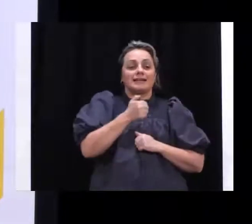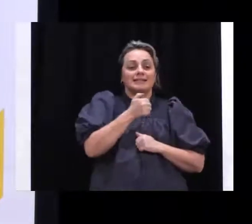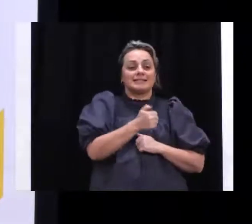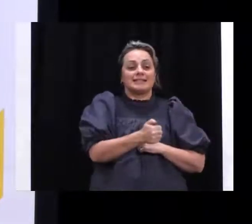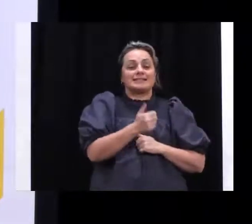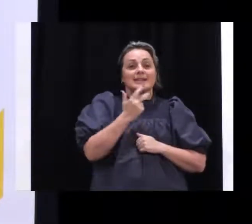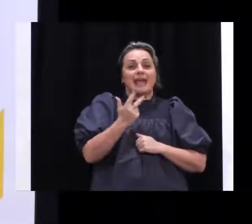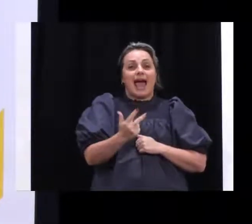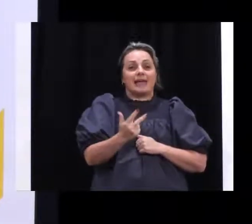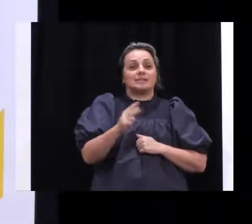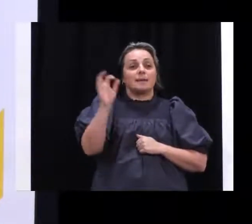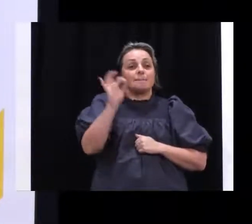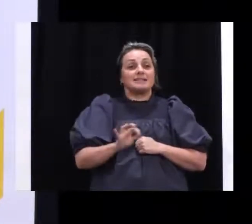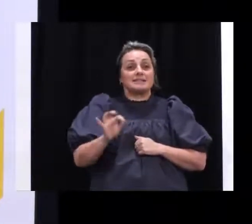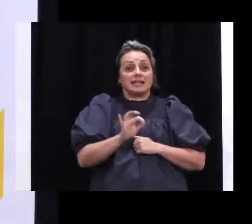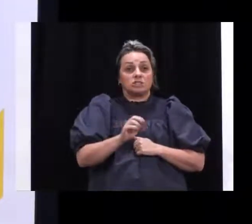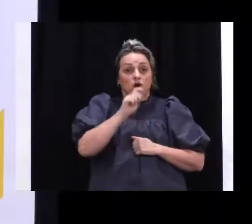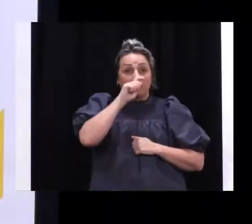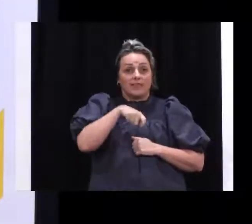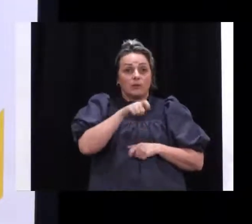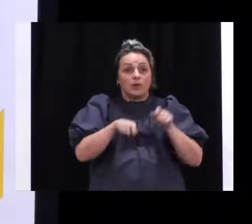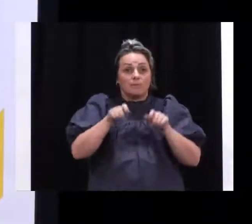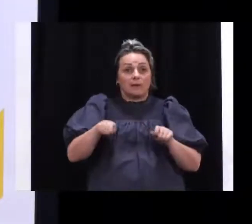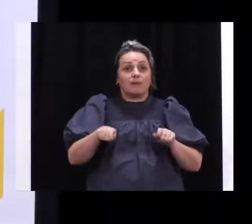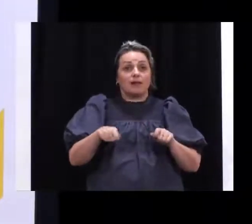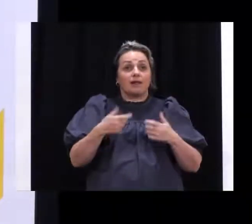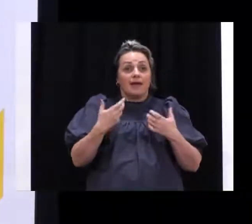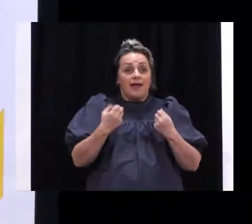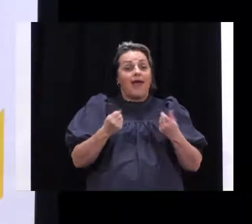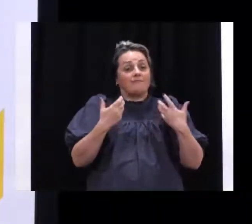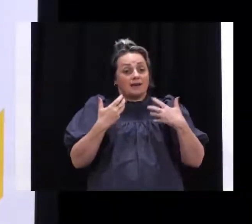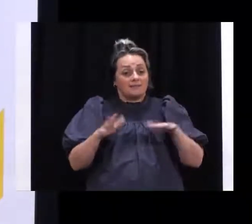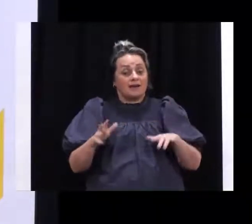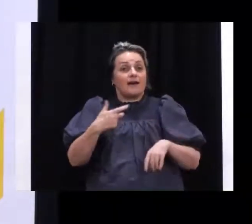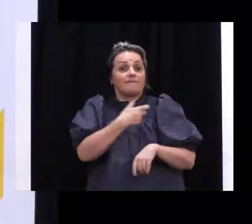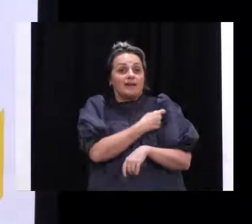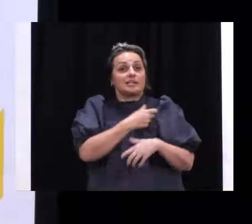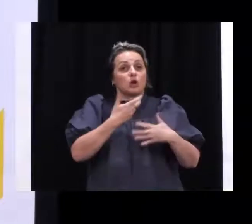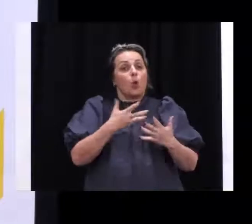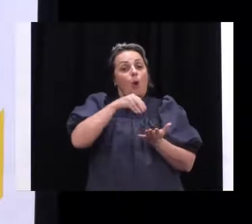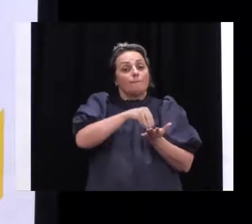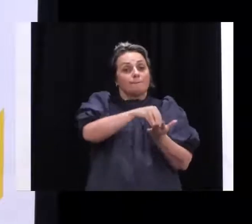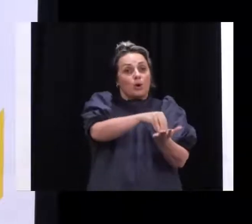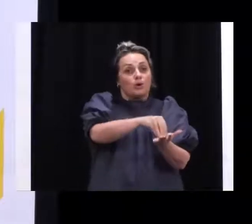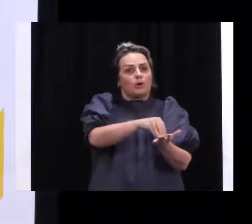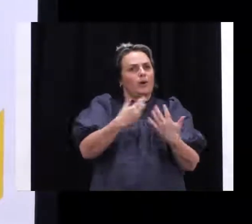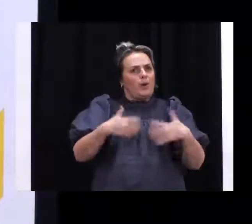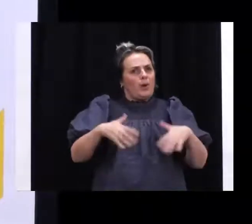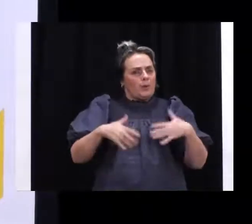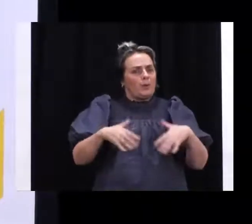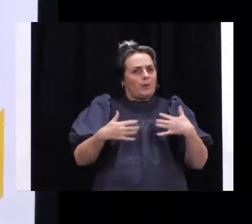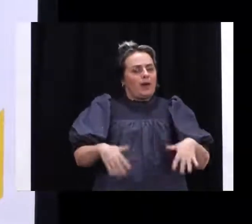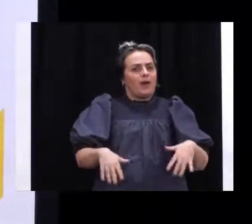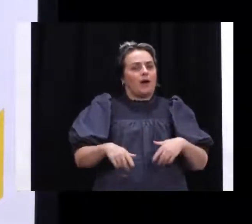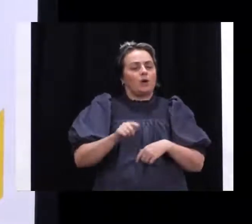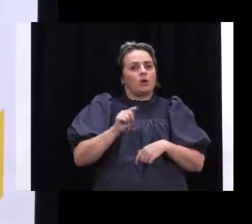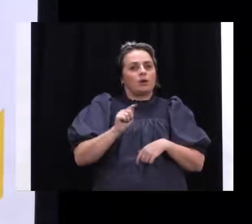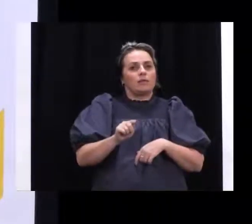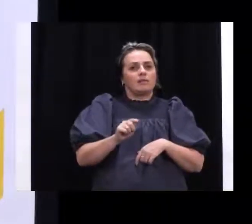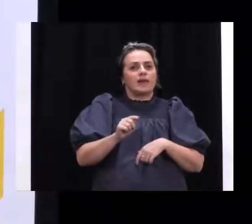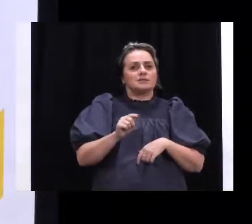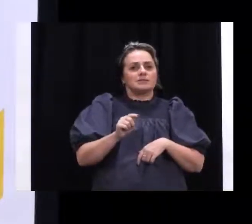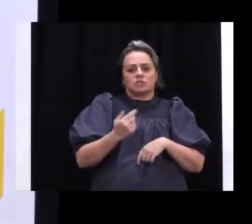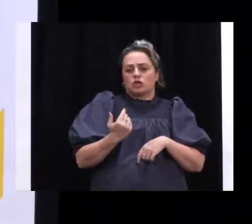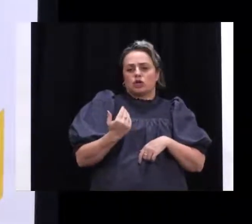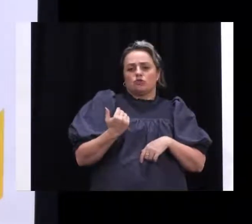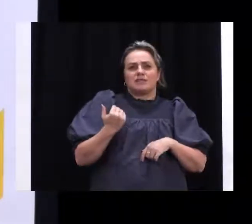plus age bracket are either booked or have had a vaccination. And that gap has come down, that number's come down a little bit in